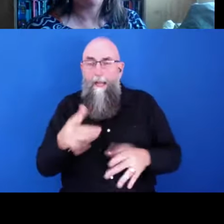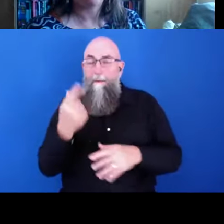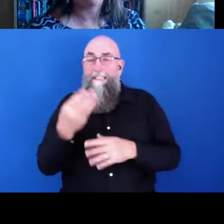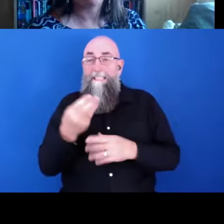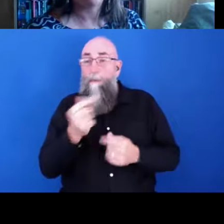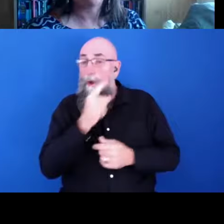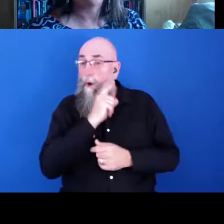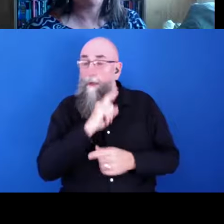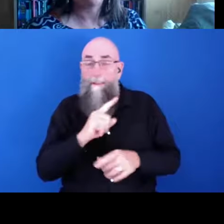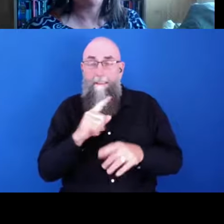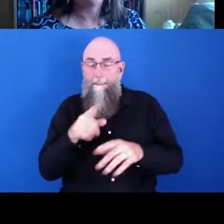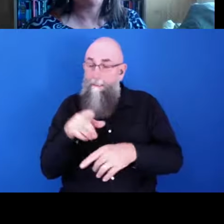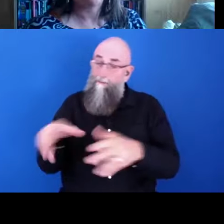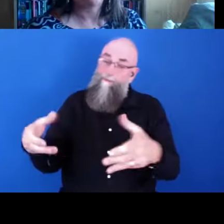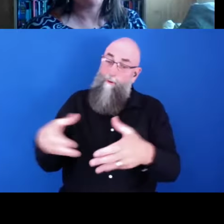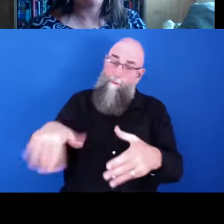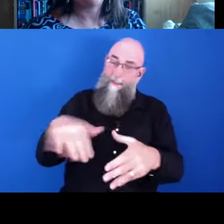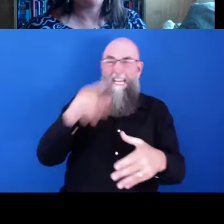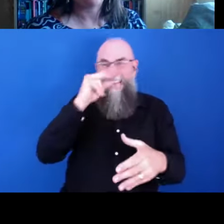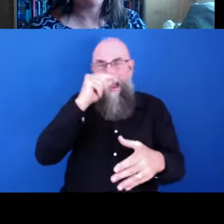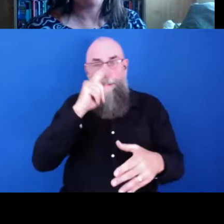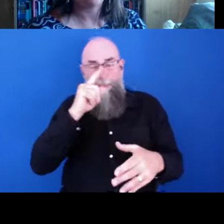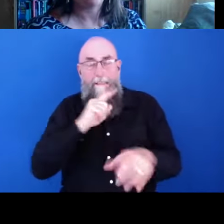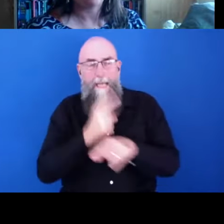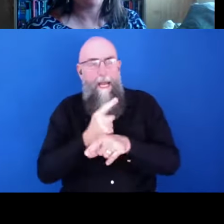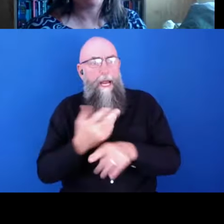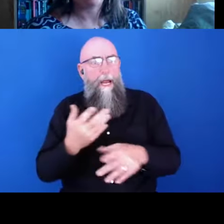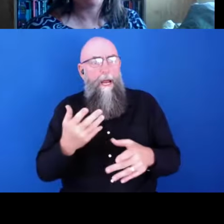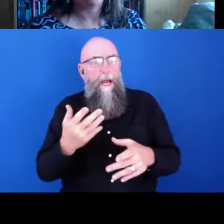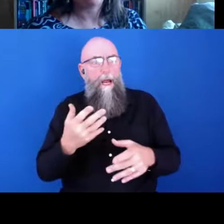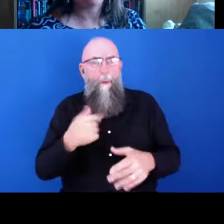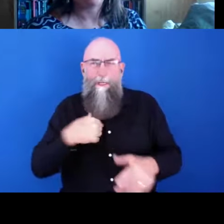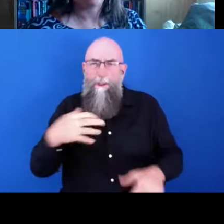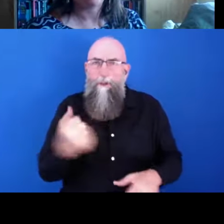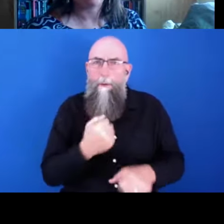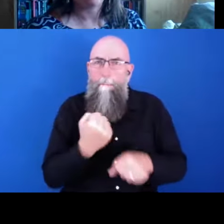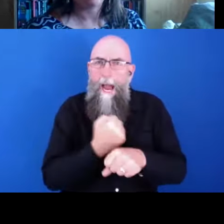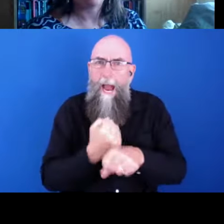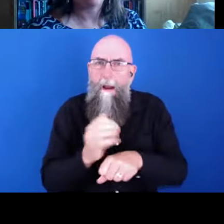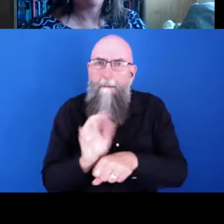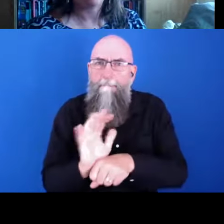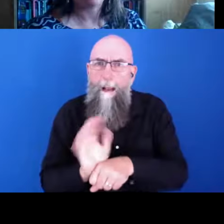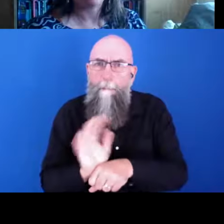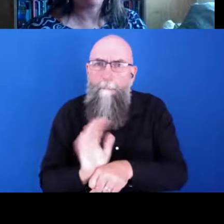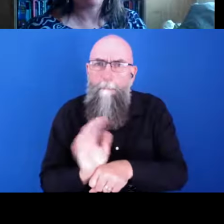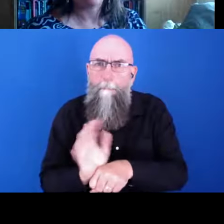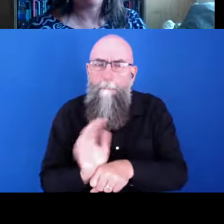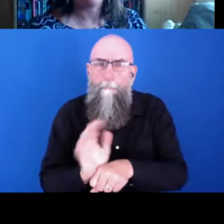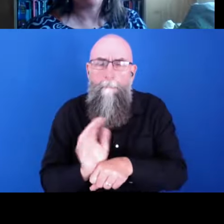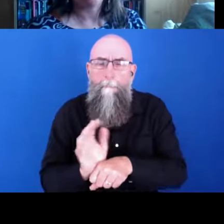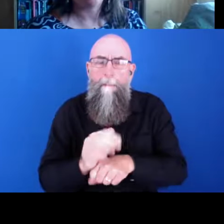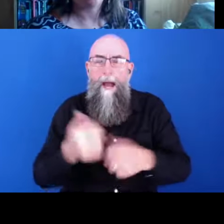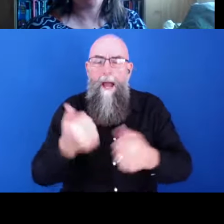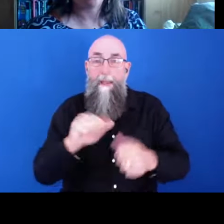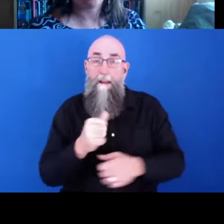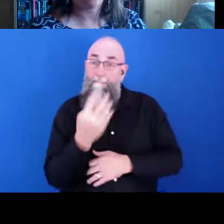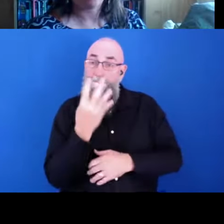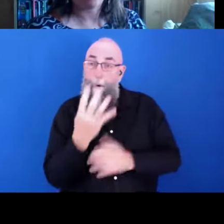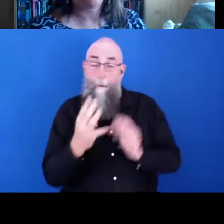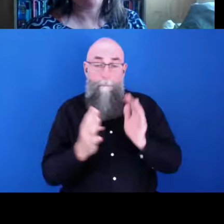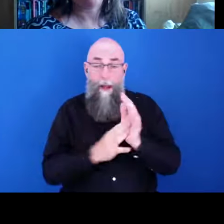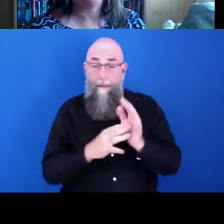And so over a period of, I think four months, those things came together. Um, and we ended up with an outcome.